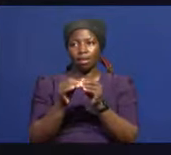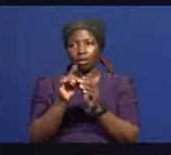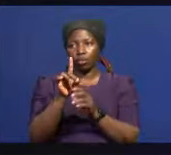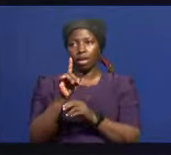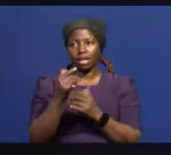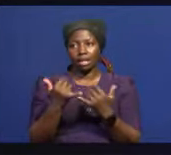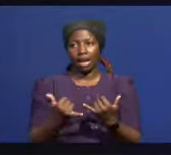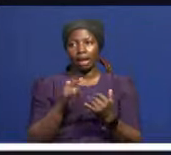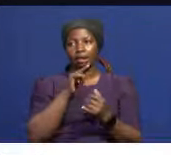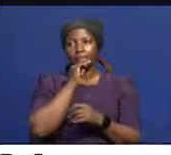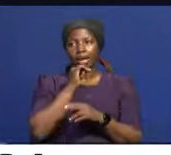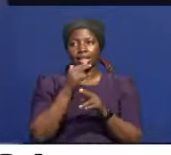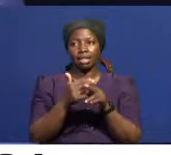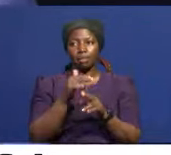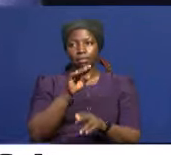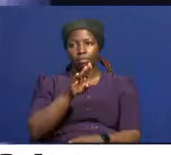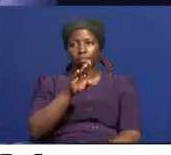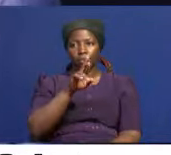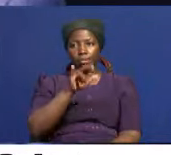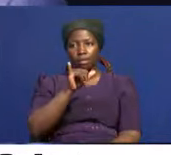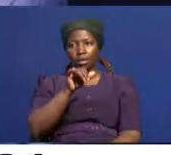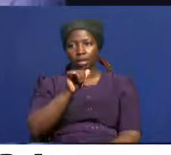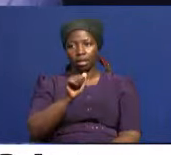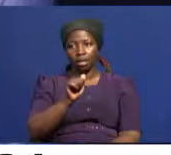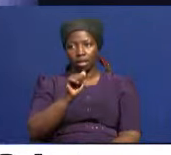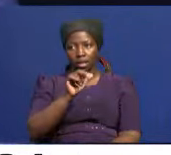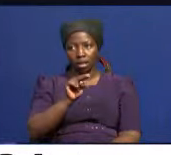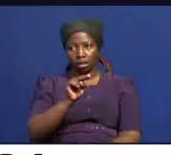man, Brian.